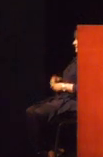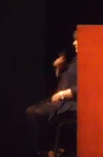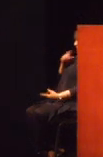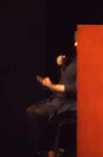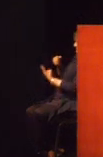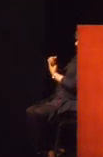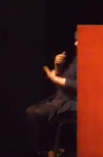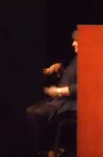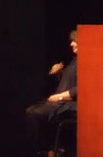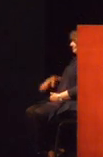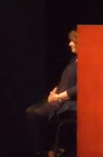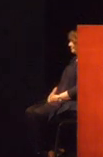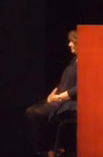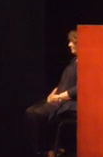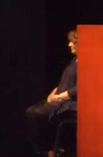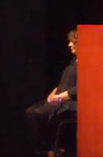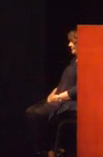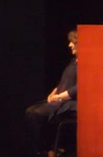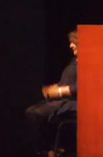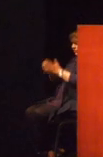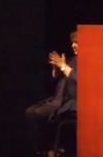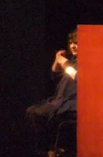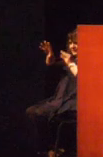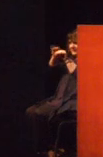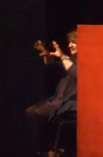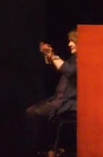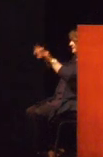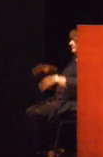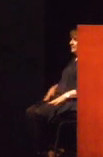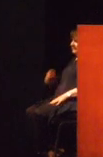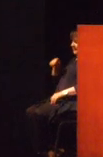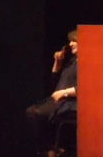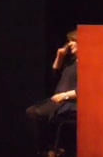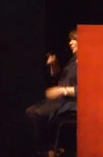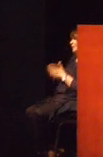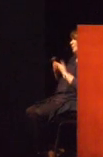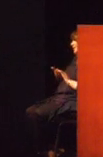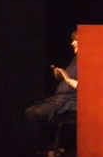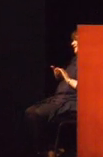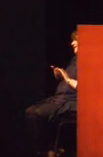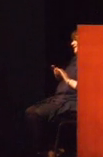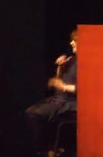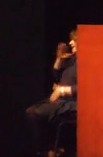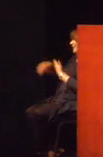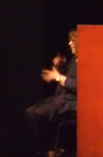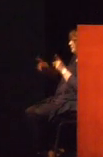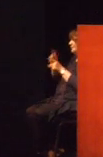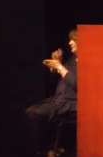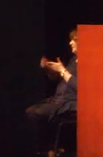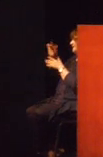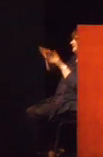striking. And we sent all the chapters back and said, this is going to be a really boring book. You can't, not everybody can write about the same